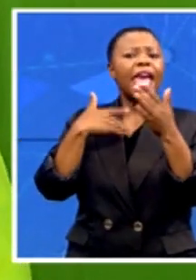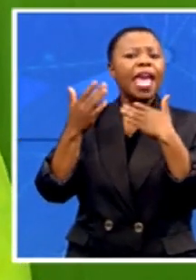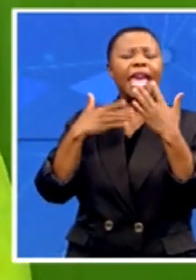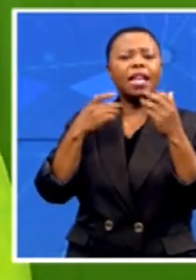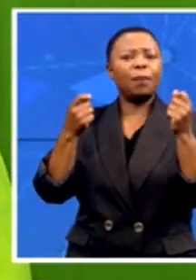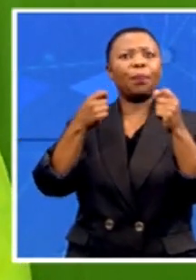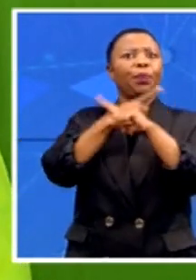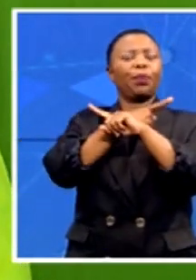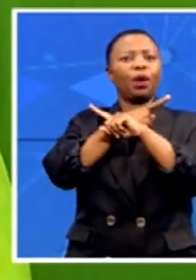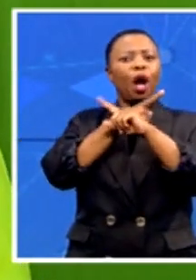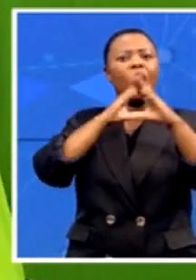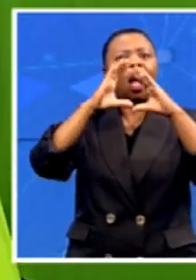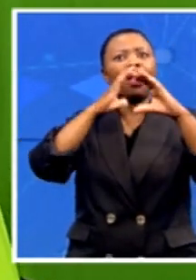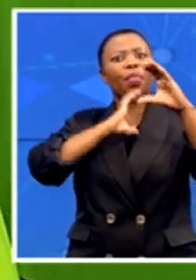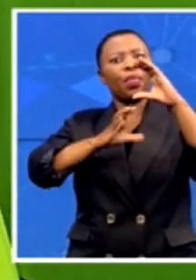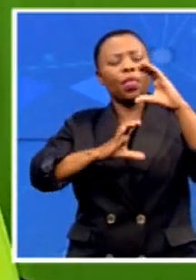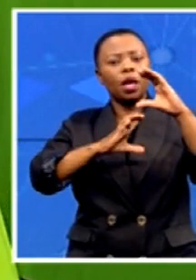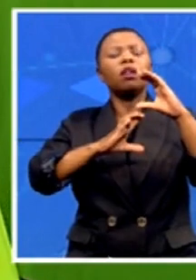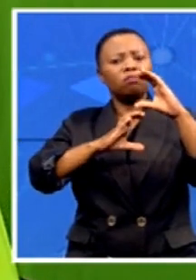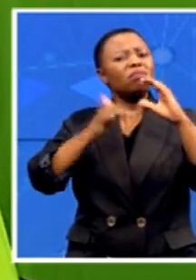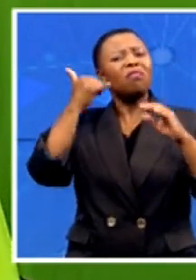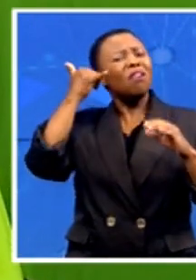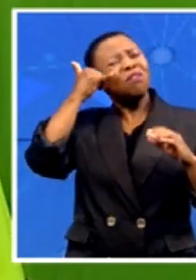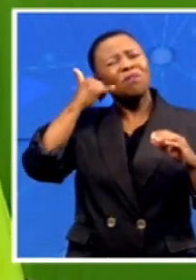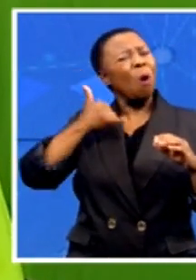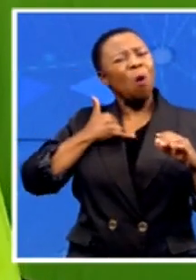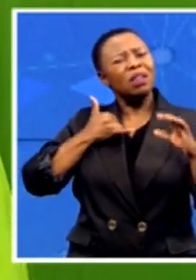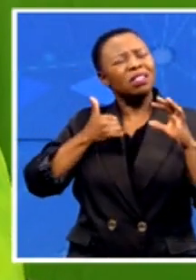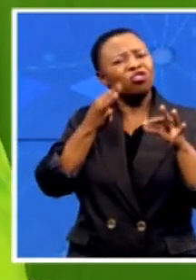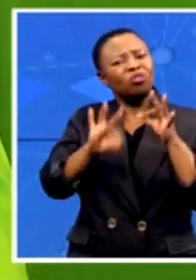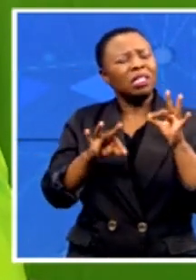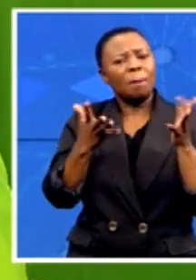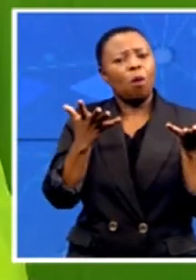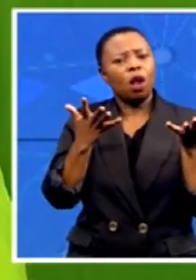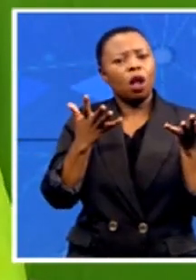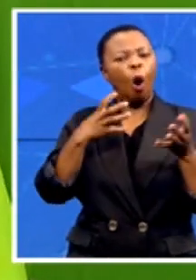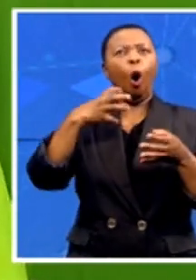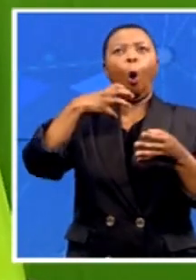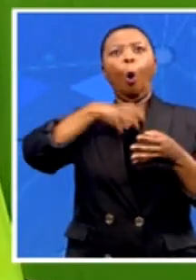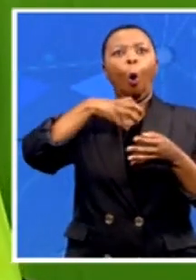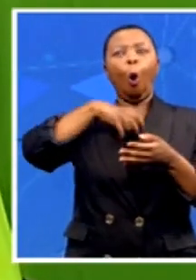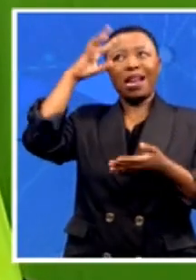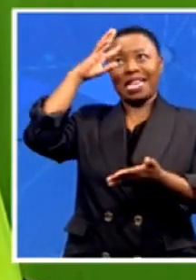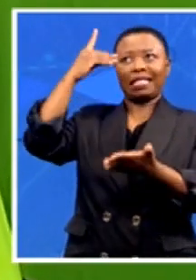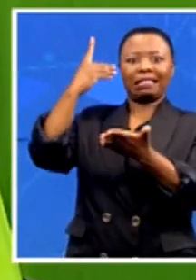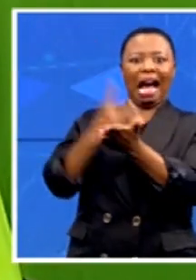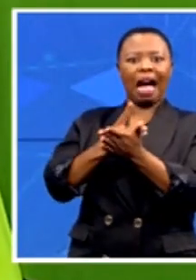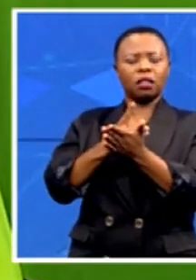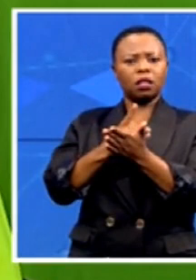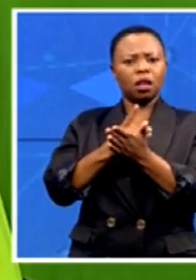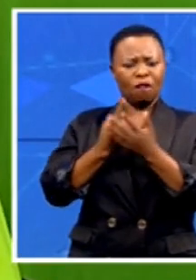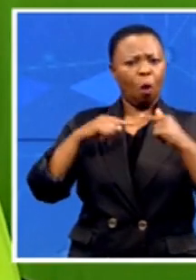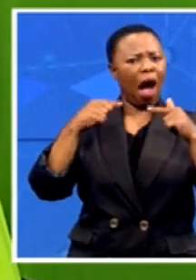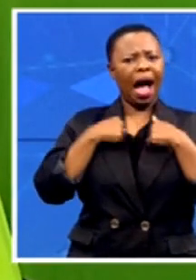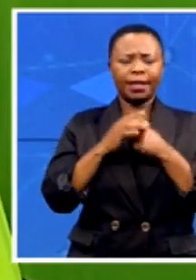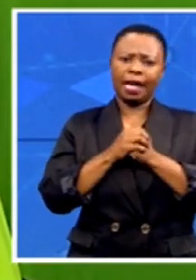phone, not really use their own discretion in deciding for us. So I'd really like to assure South